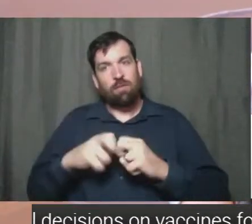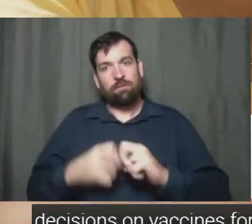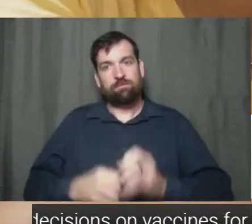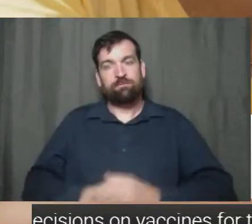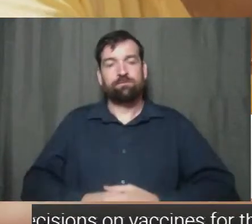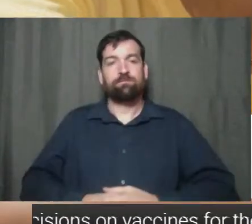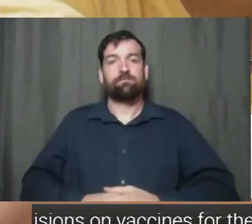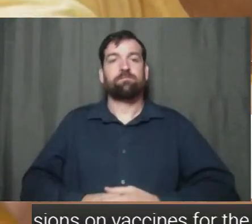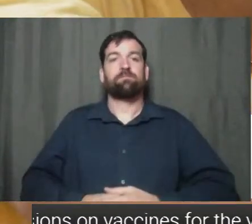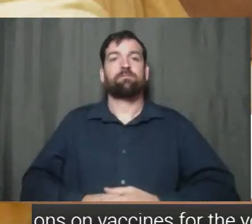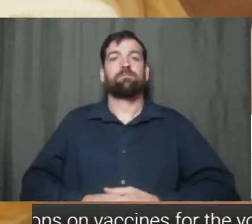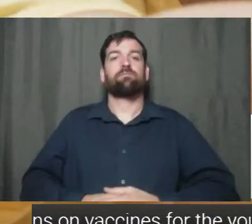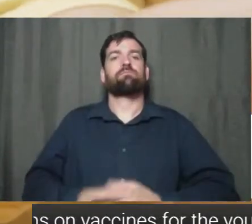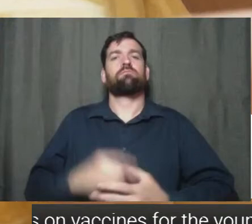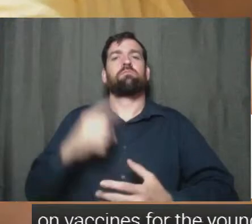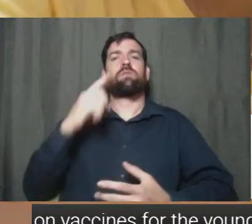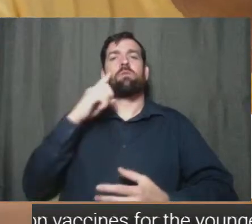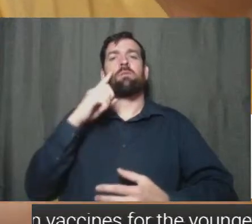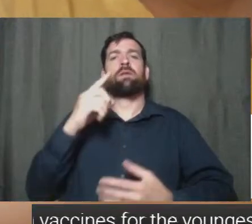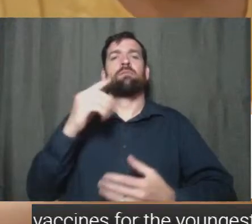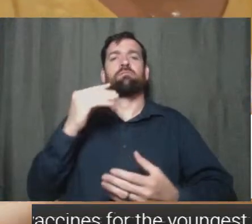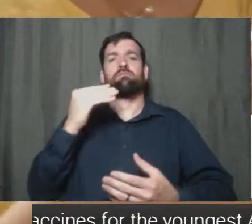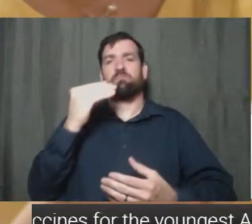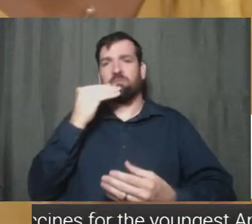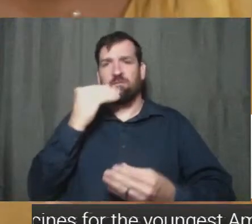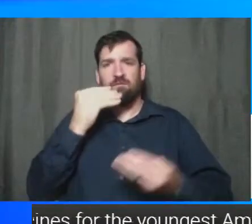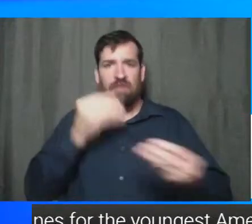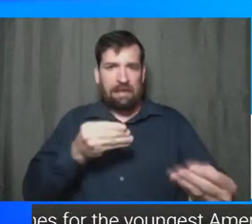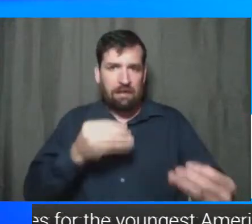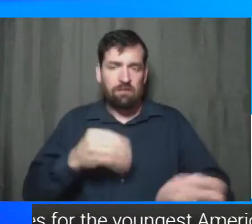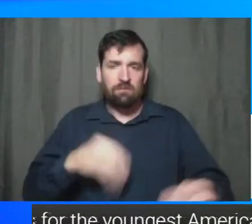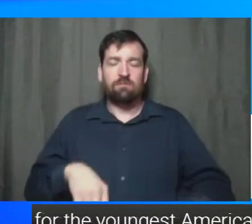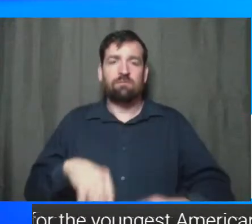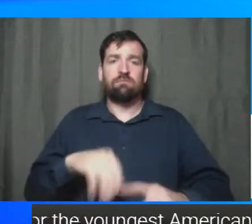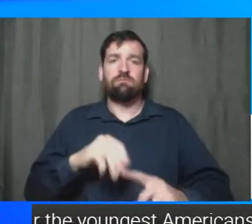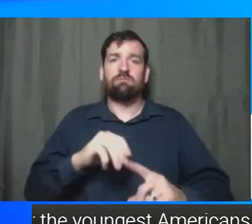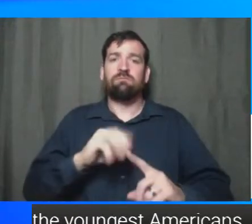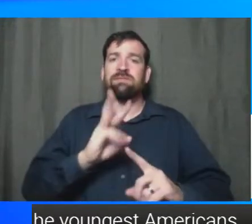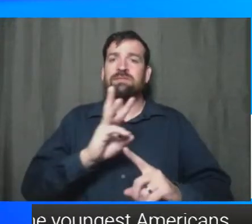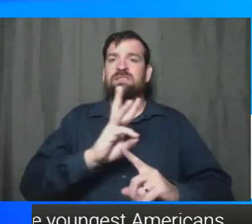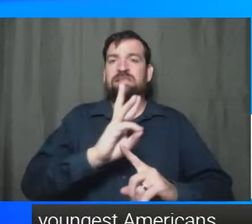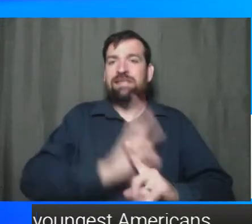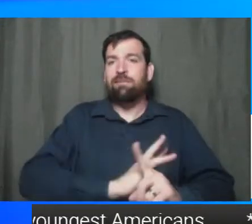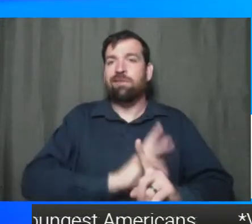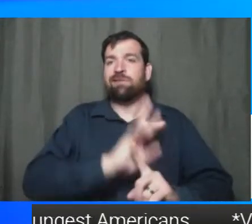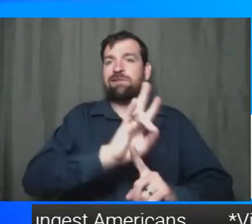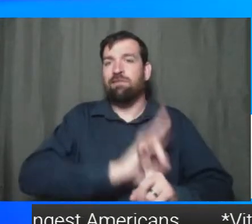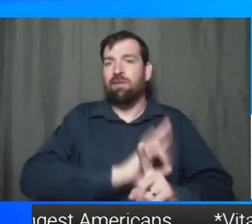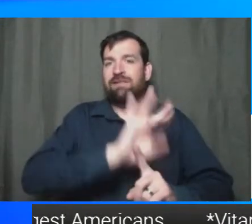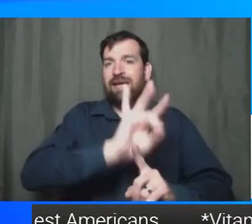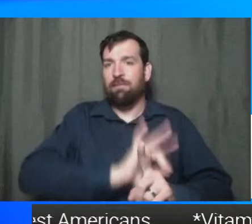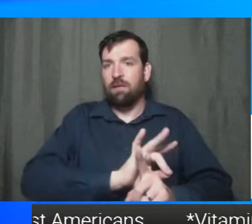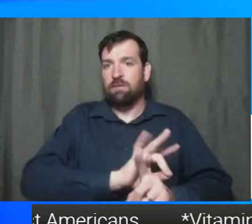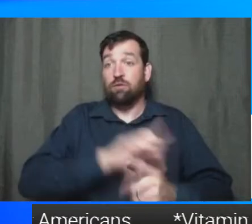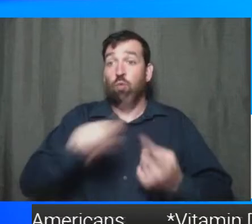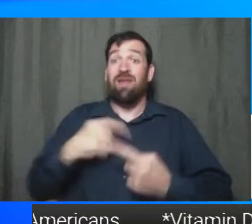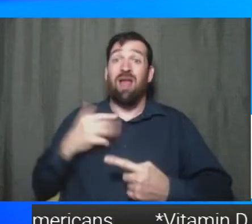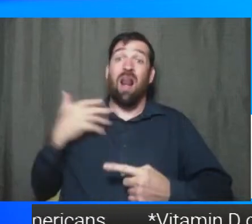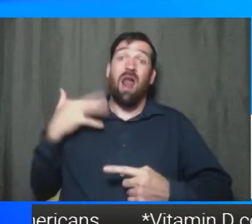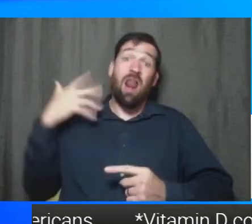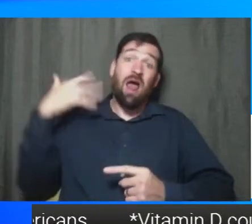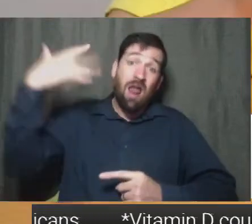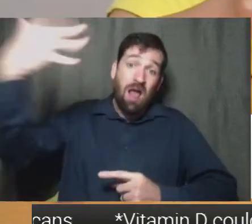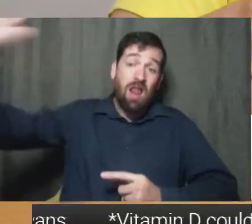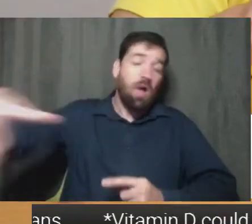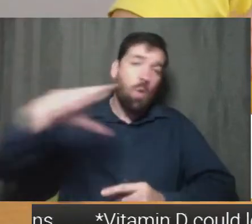about feeding food to your 6, 7, 8-month-old, what do you want them eating when they're 20, when they're making their own